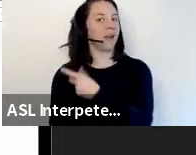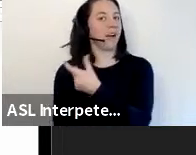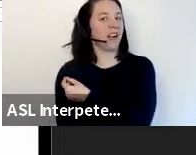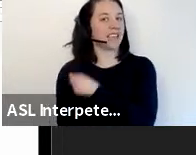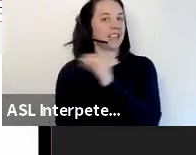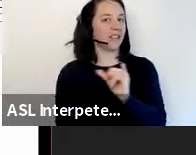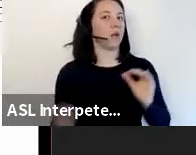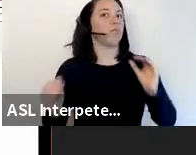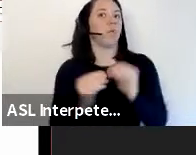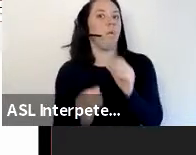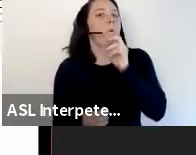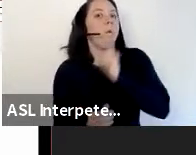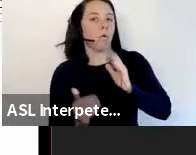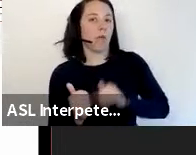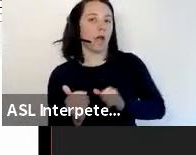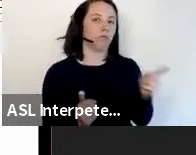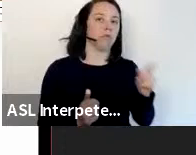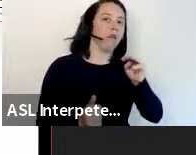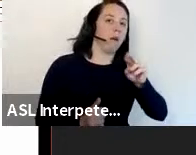Next slide, please.